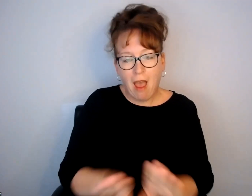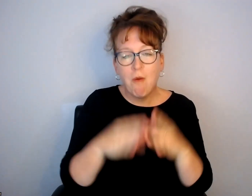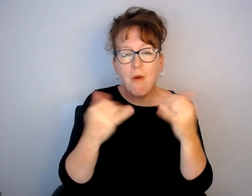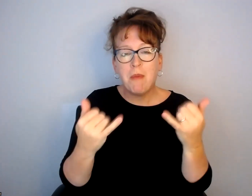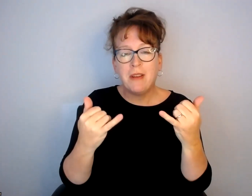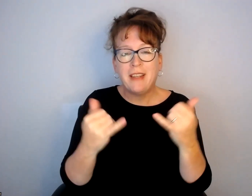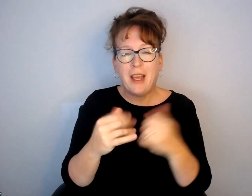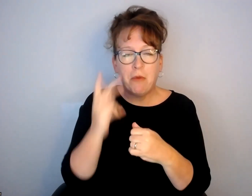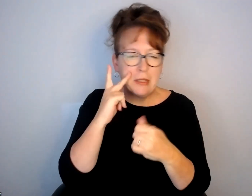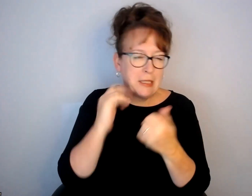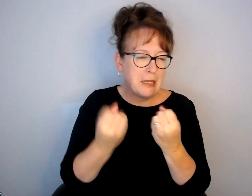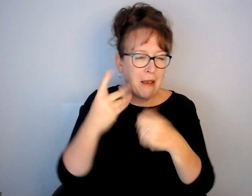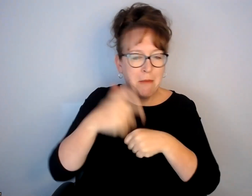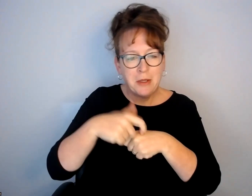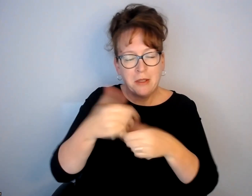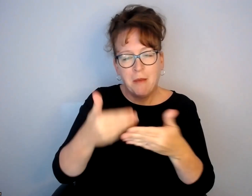item.